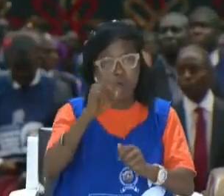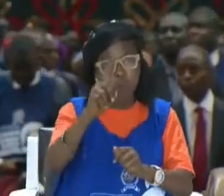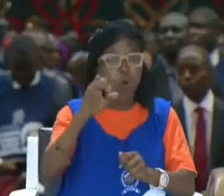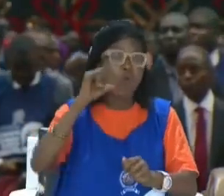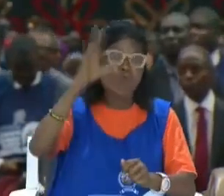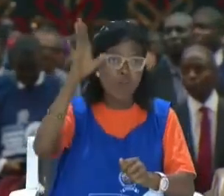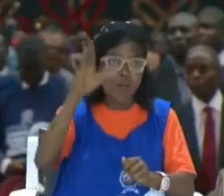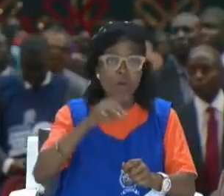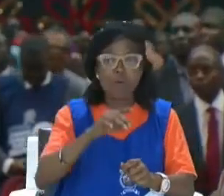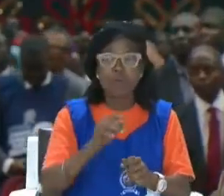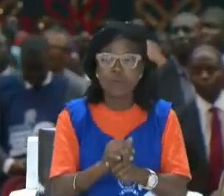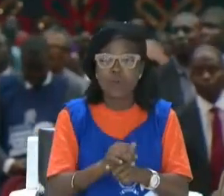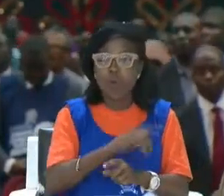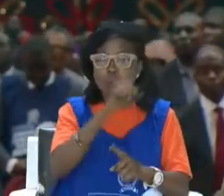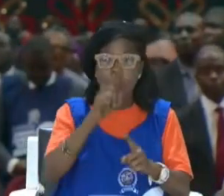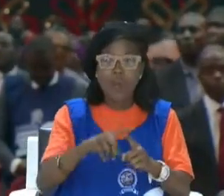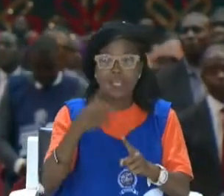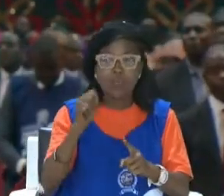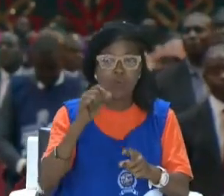wealthy woman,